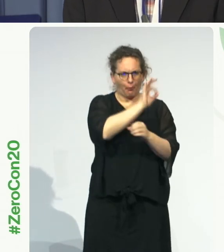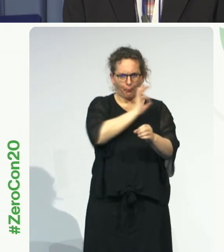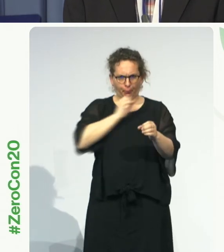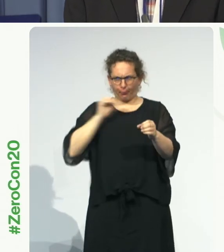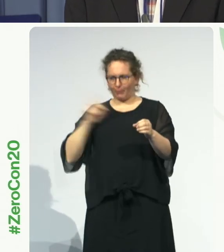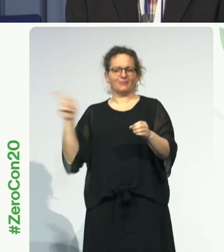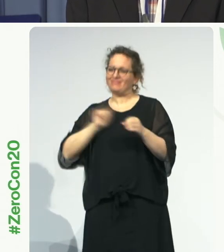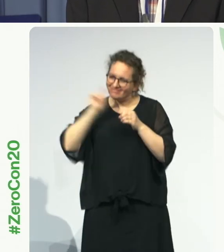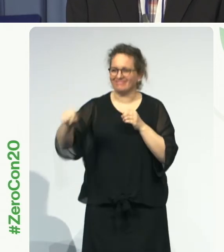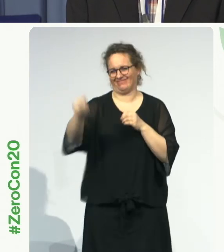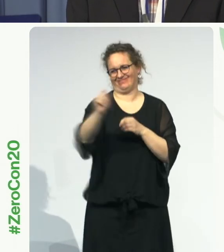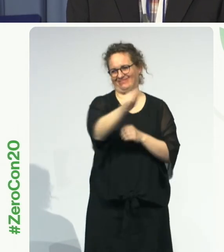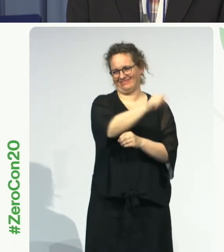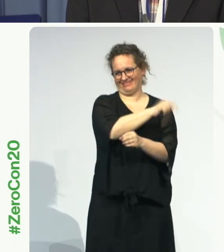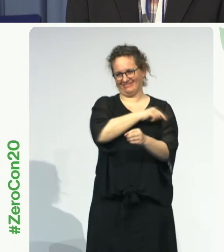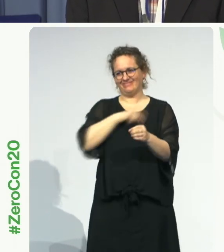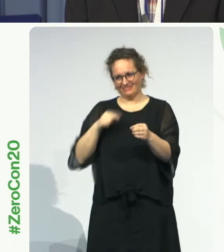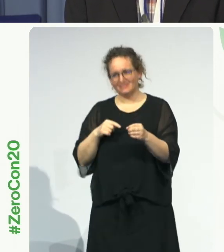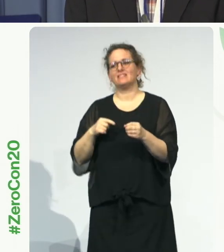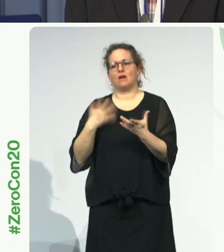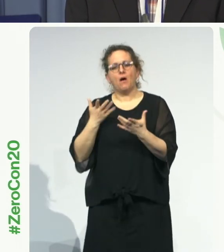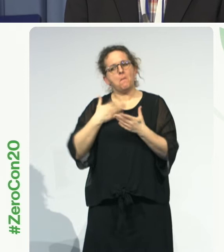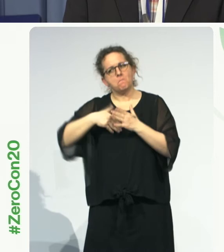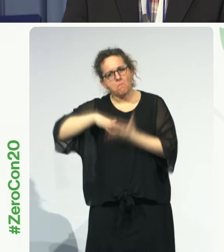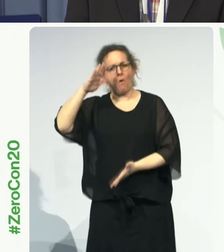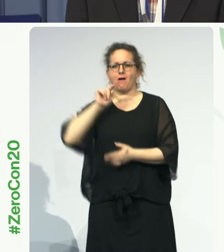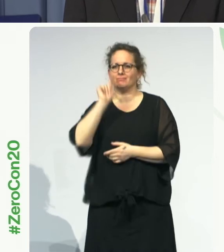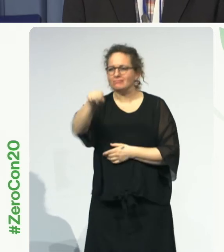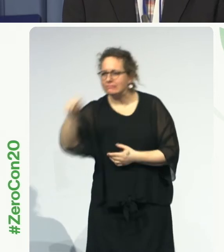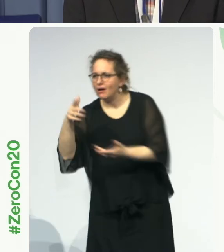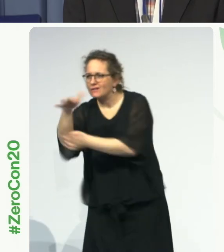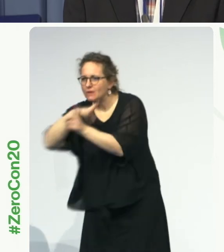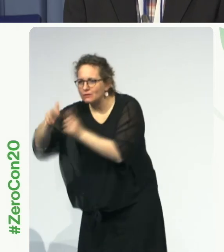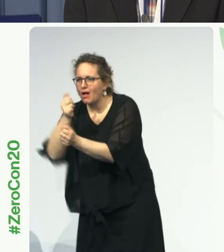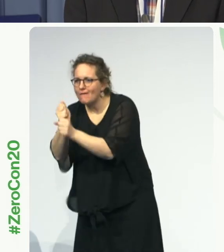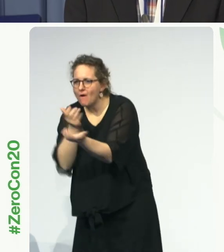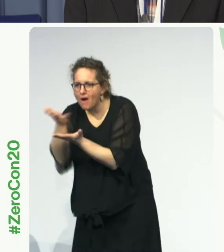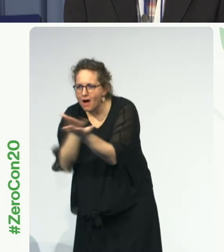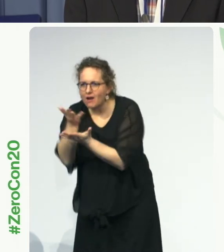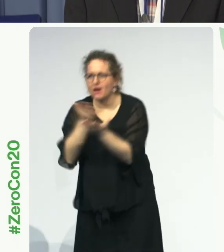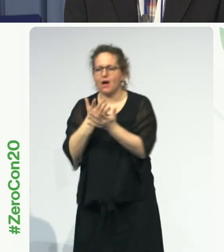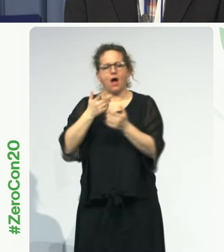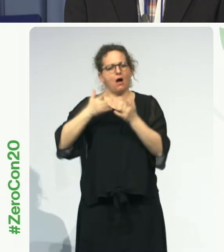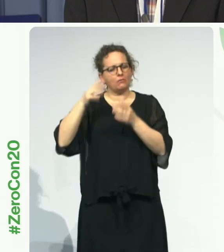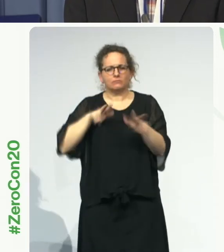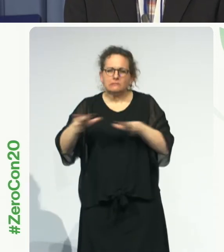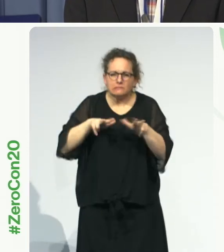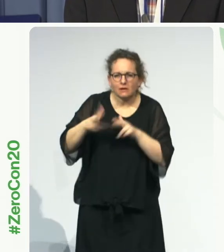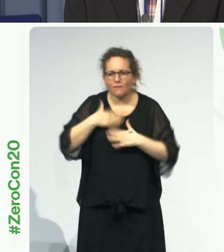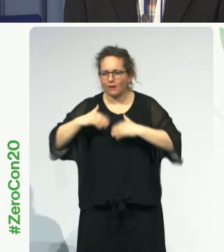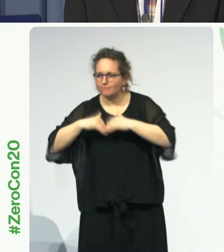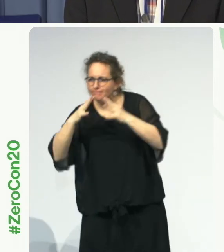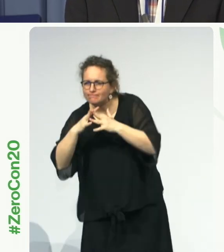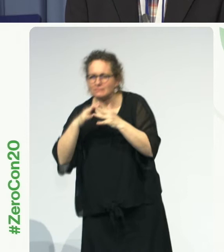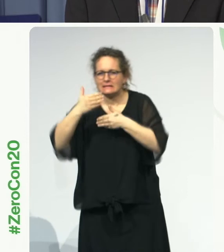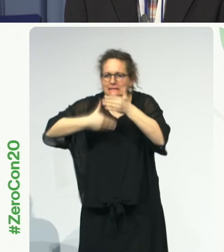and social work programs from different locations. We organize outreach clinics, therapy camps, and we do a